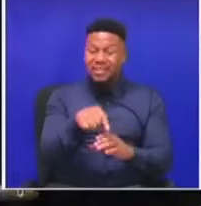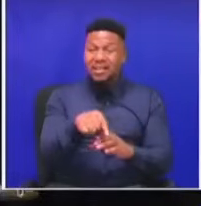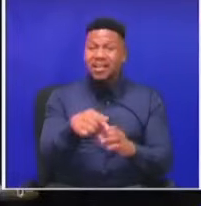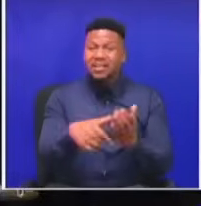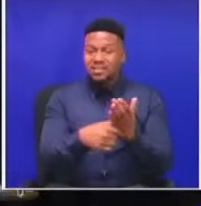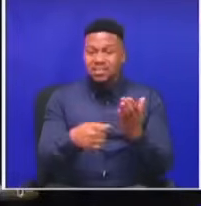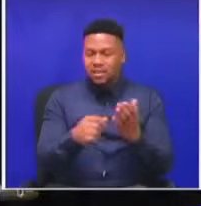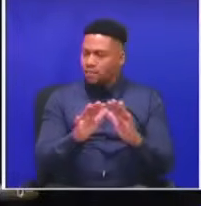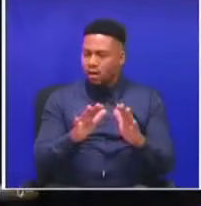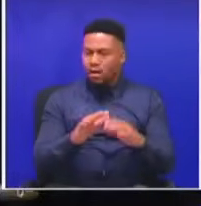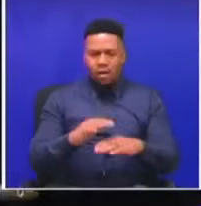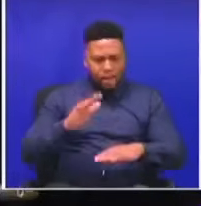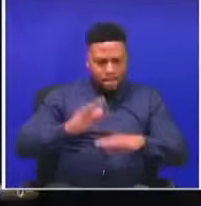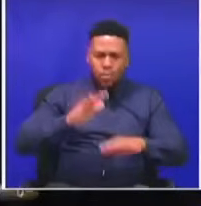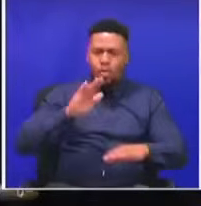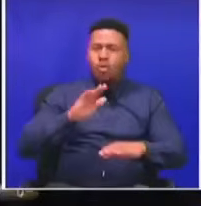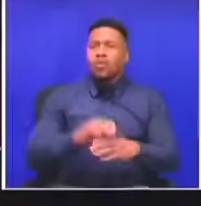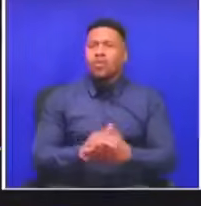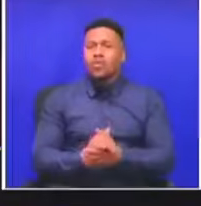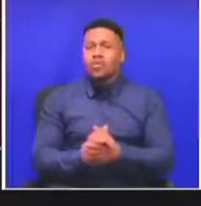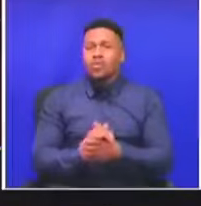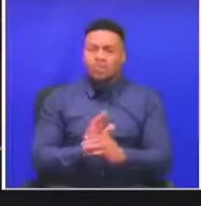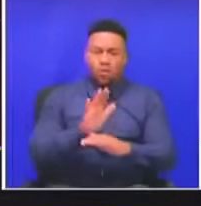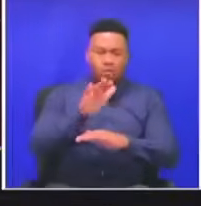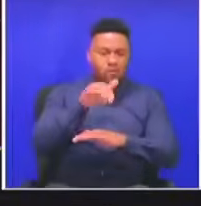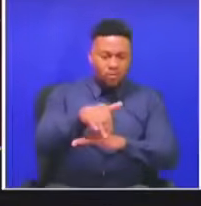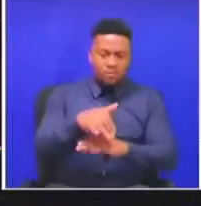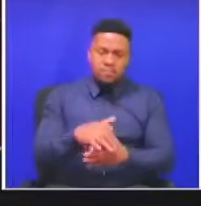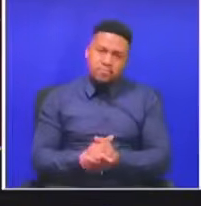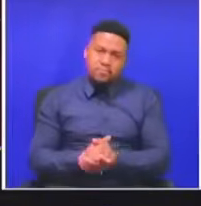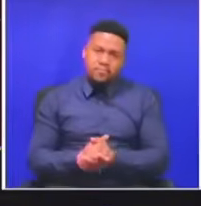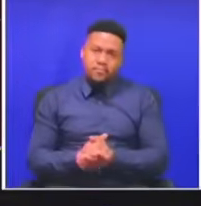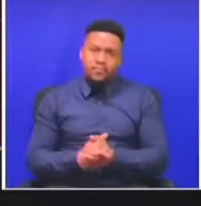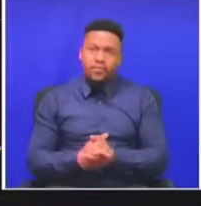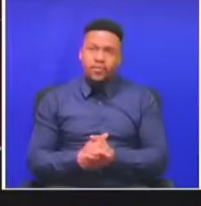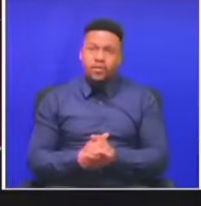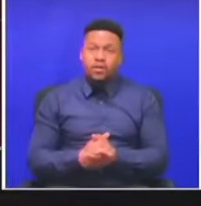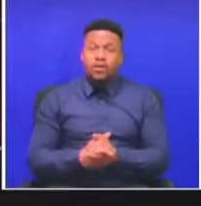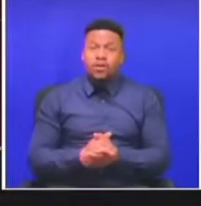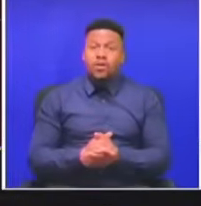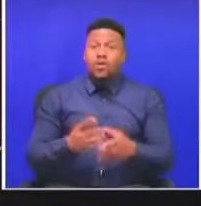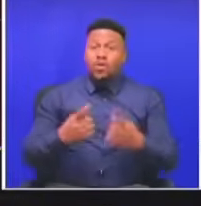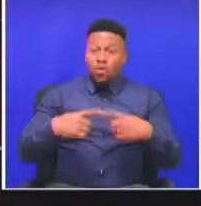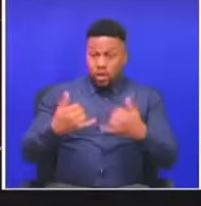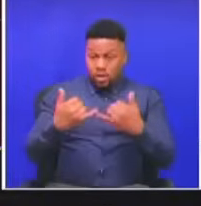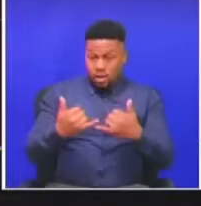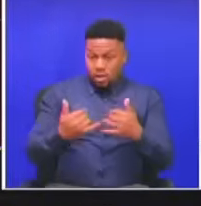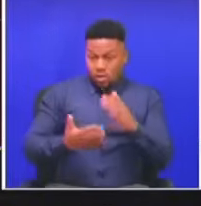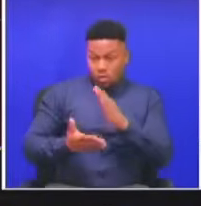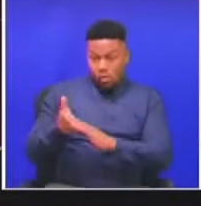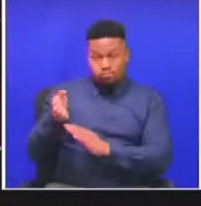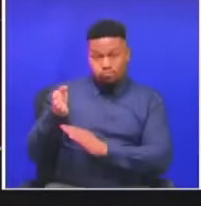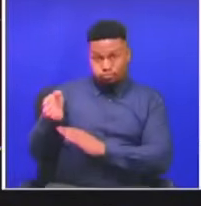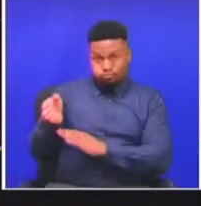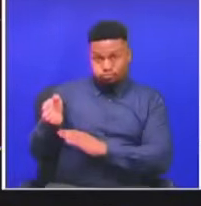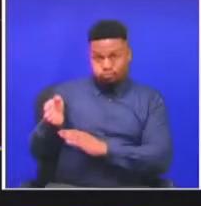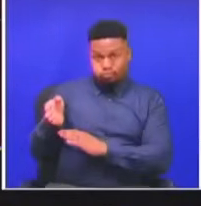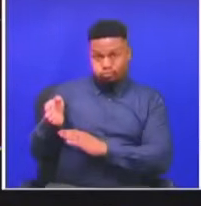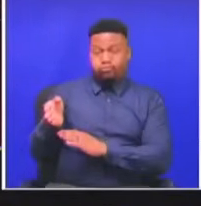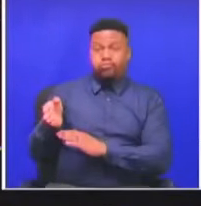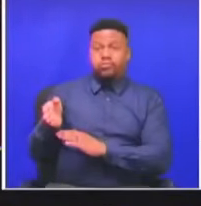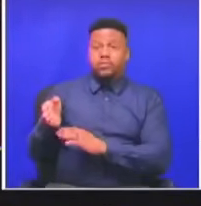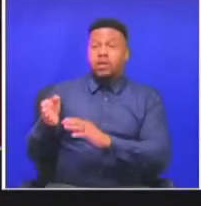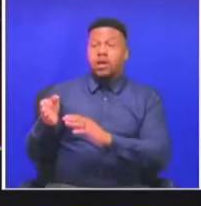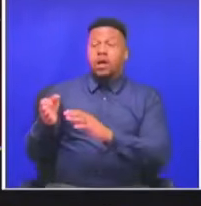a 30% tariff regime on us. We go to the United States negotiating table with a